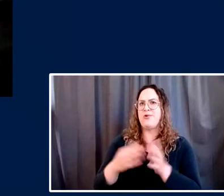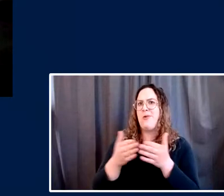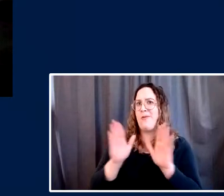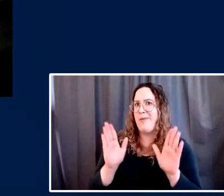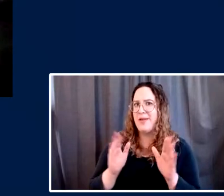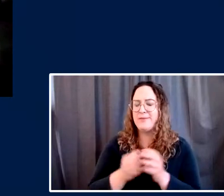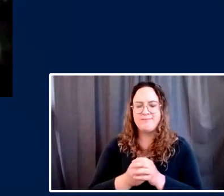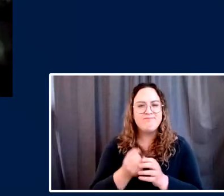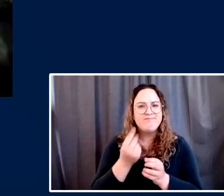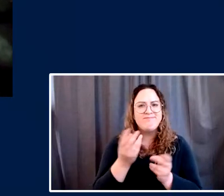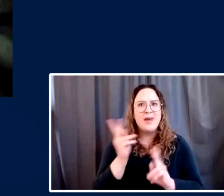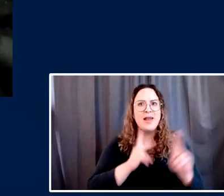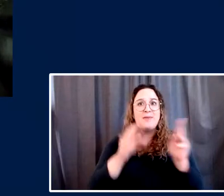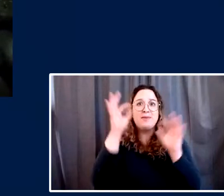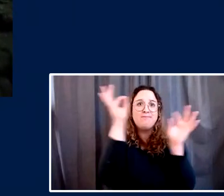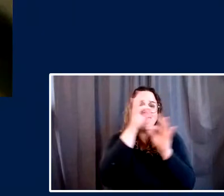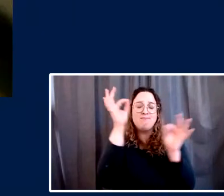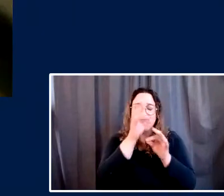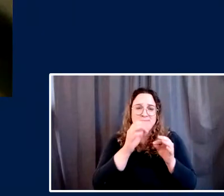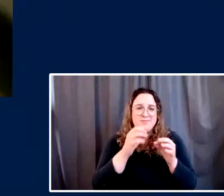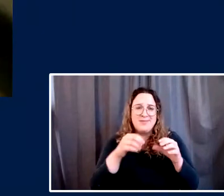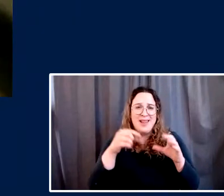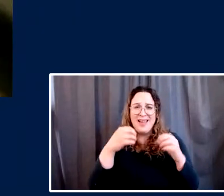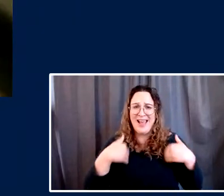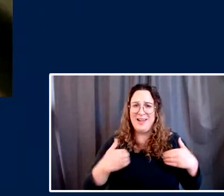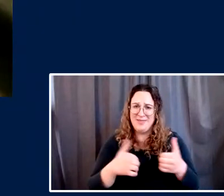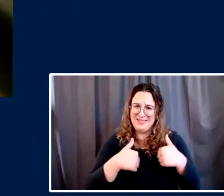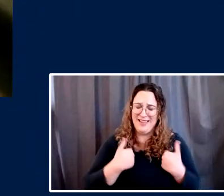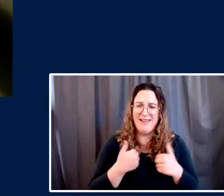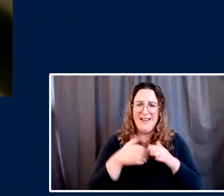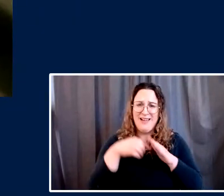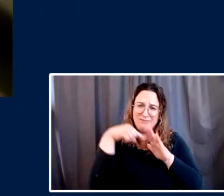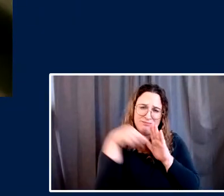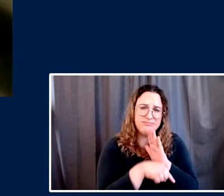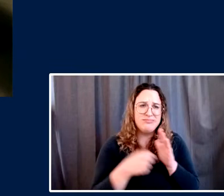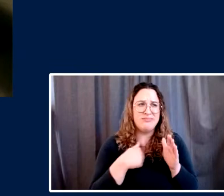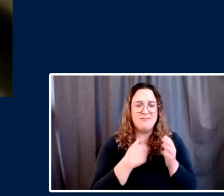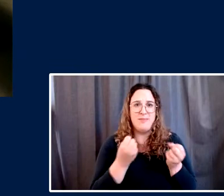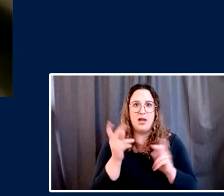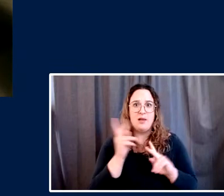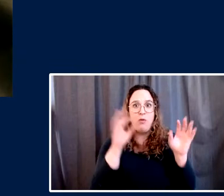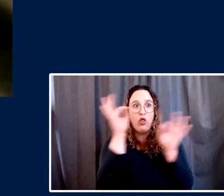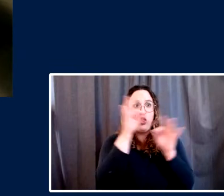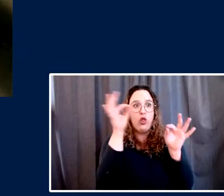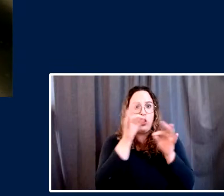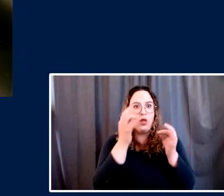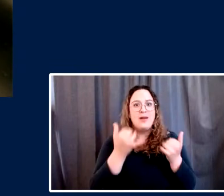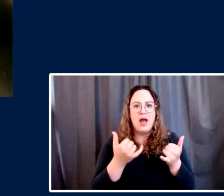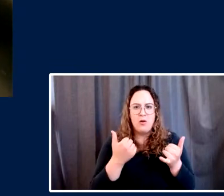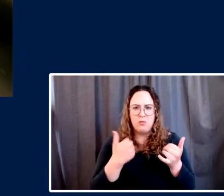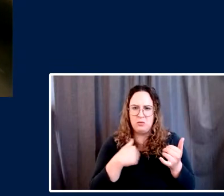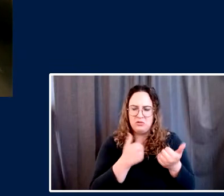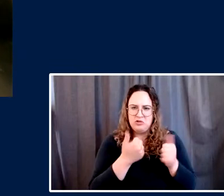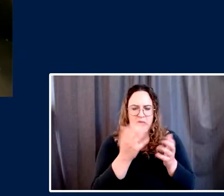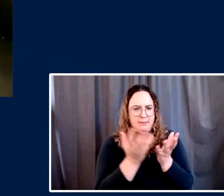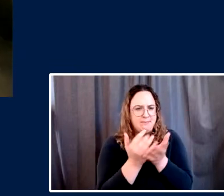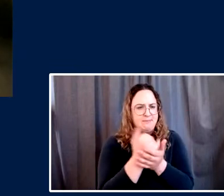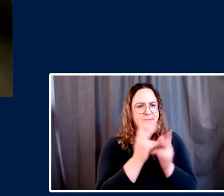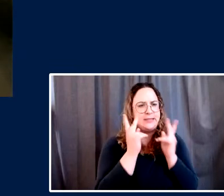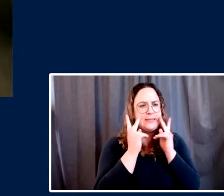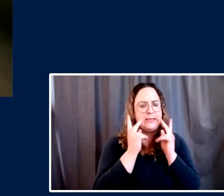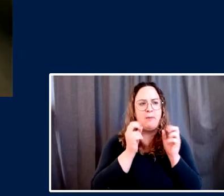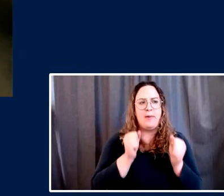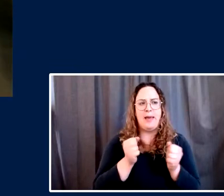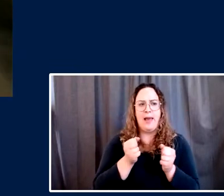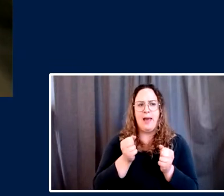sea animals, so we've been working with them for a little while now to better understand what their requirements are. That makes a lot of sense. So what's